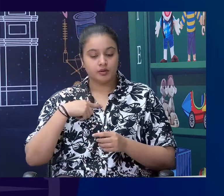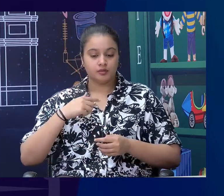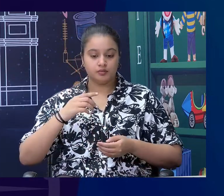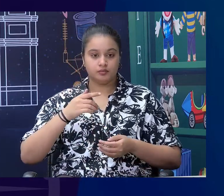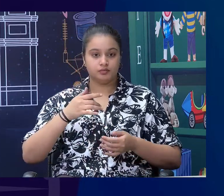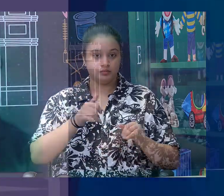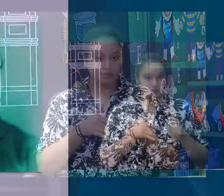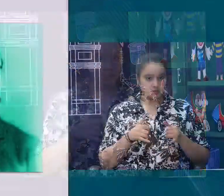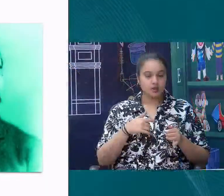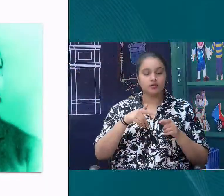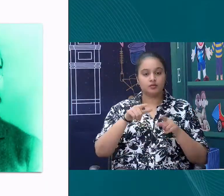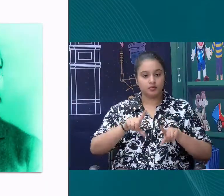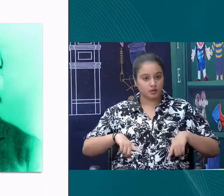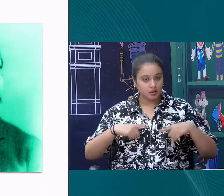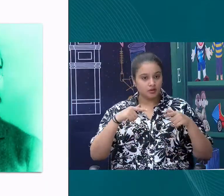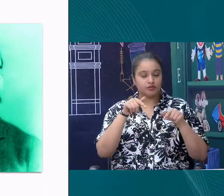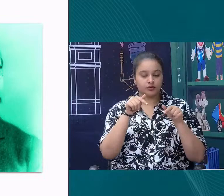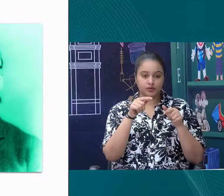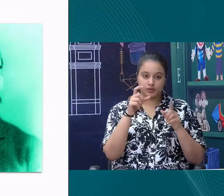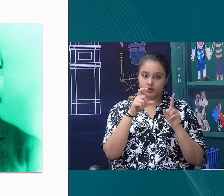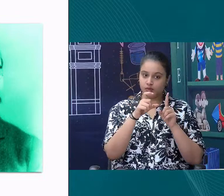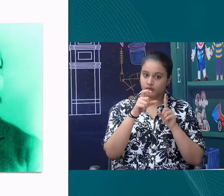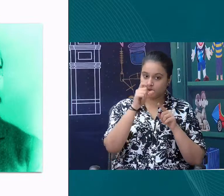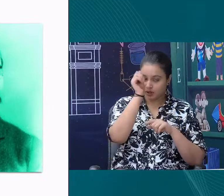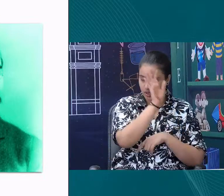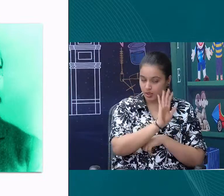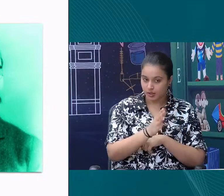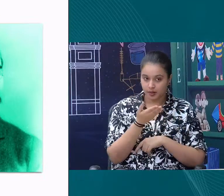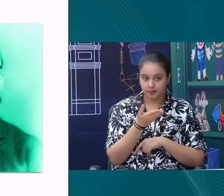1889. He did study in England in between as well.